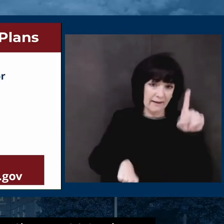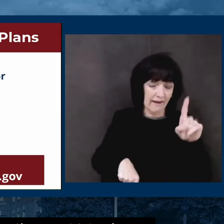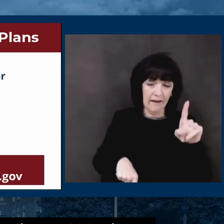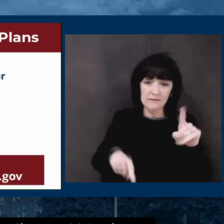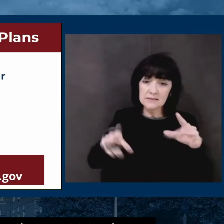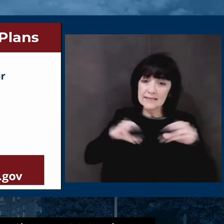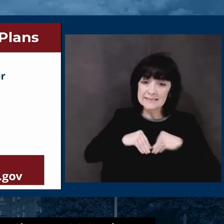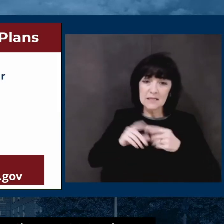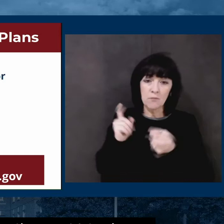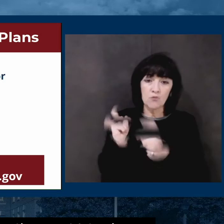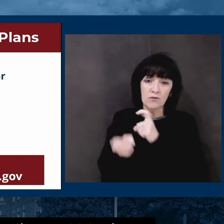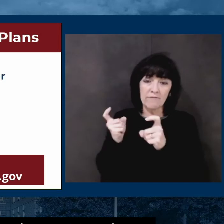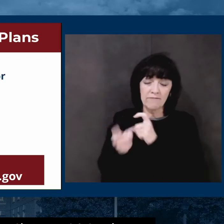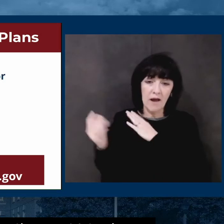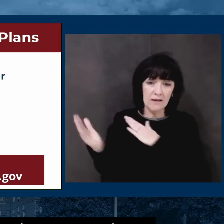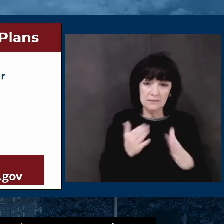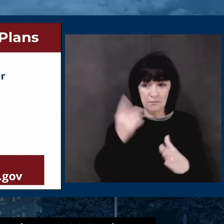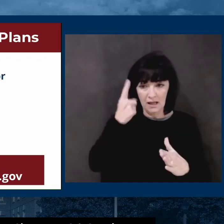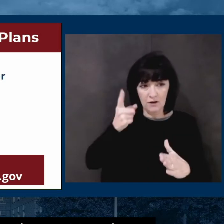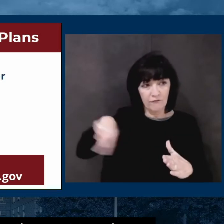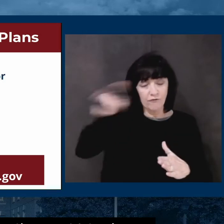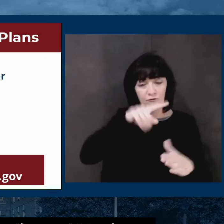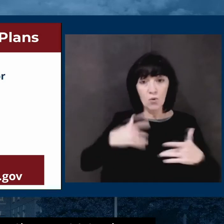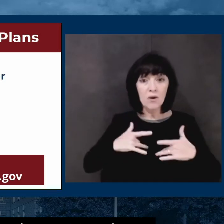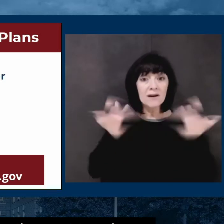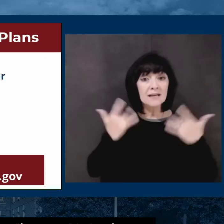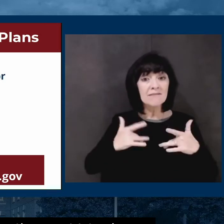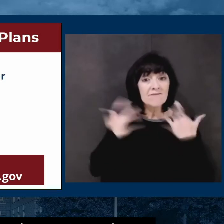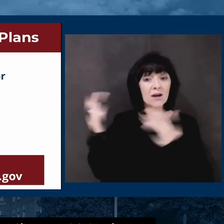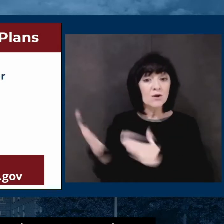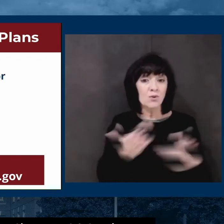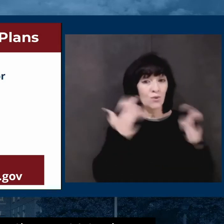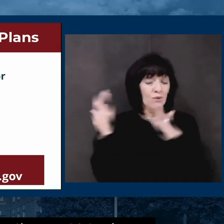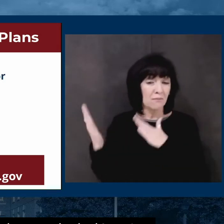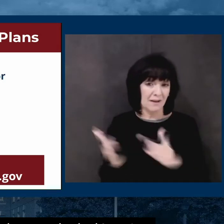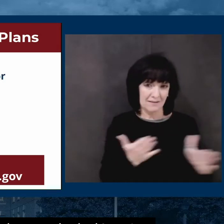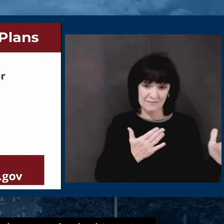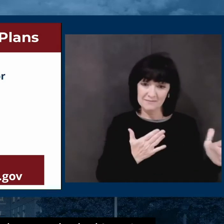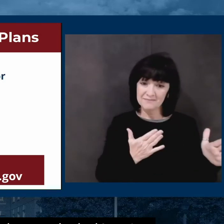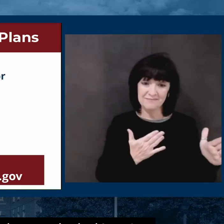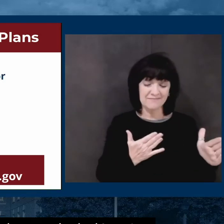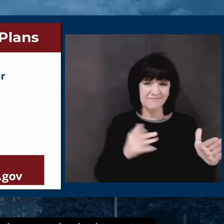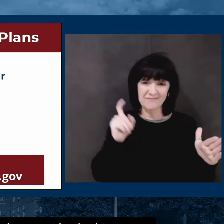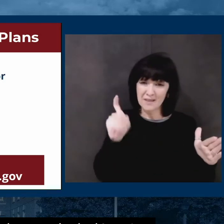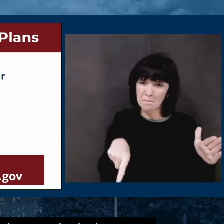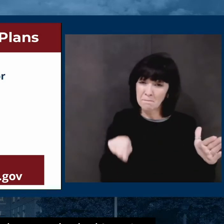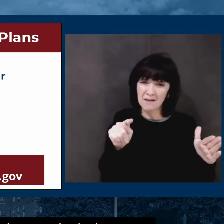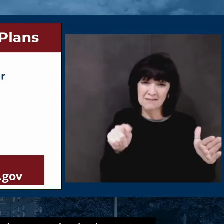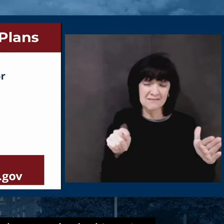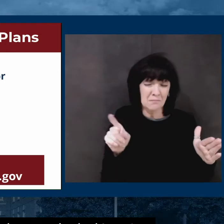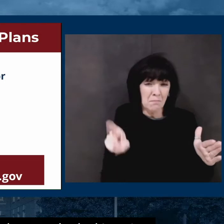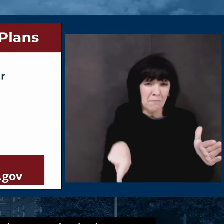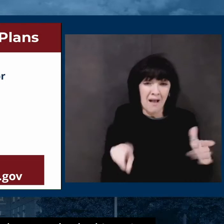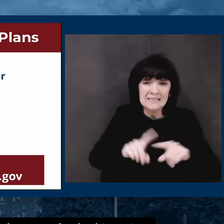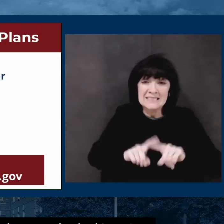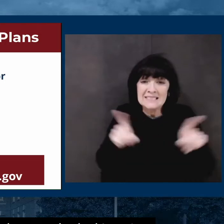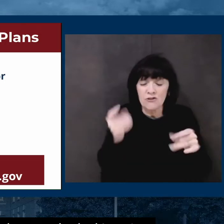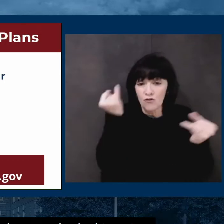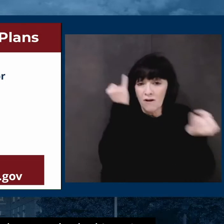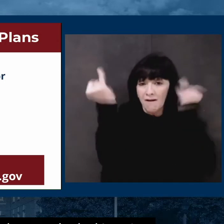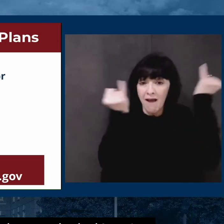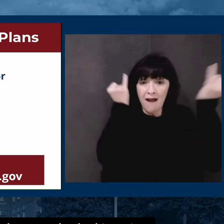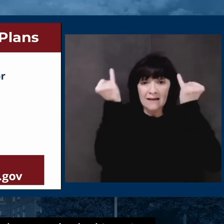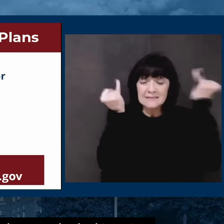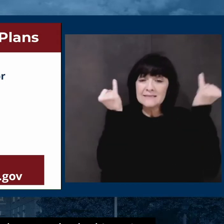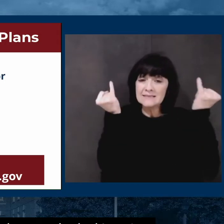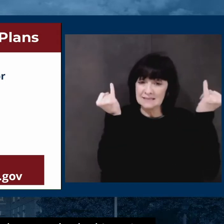now we're looking at, kind of a different scenario, but we've got some great ideas that have come from people in the community onto how